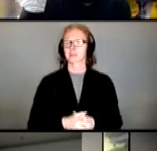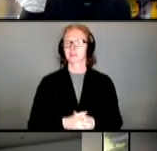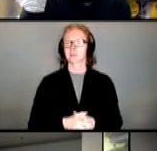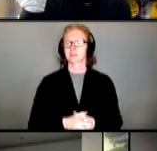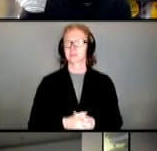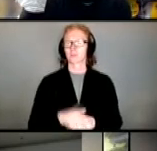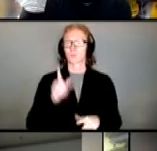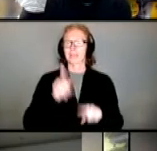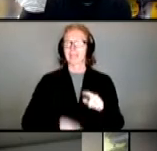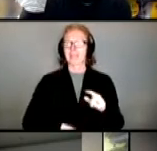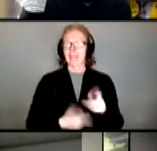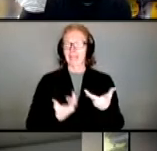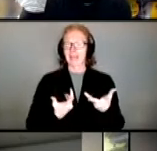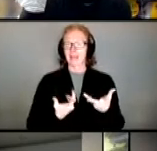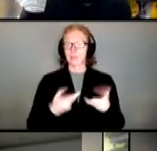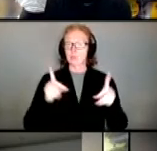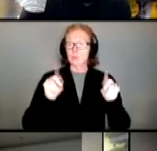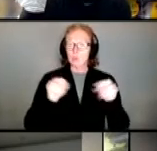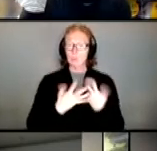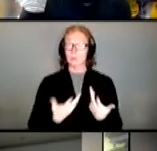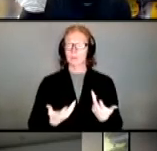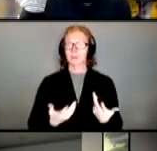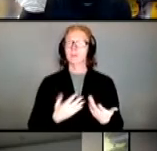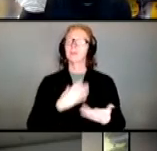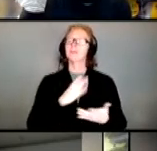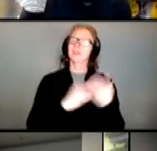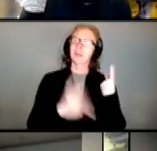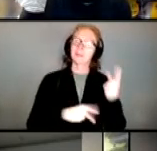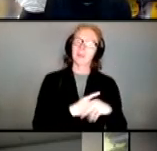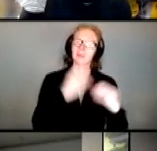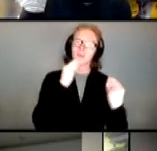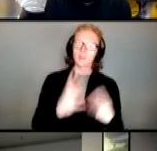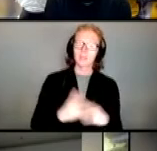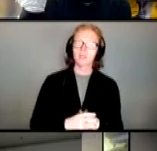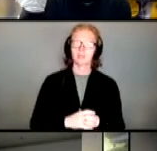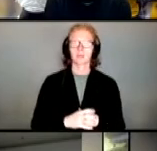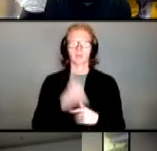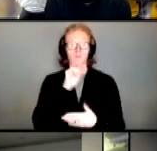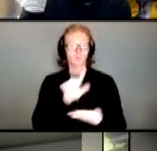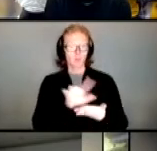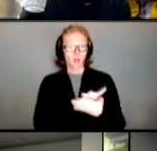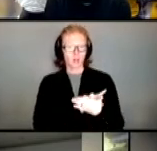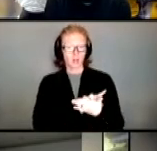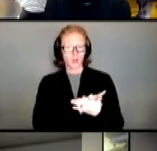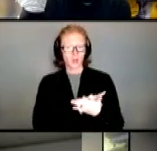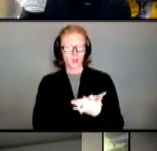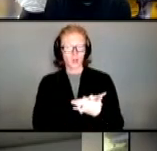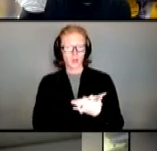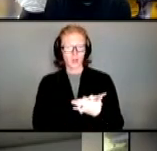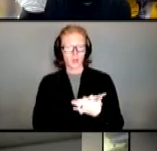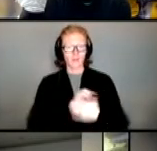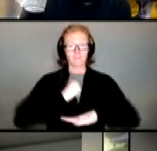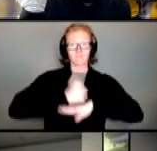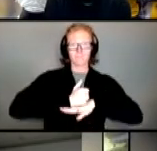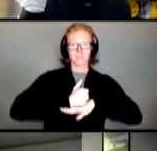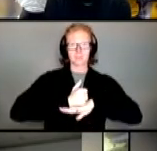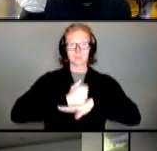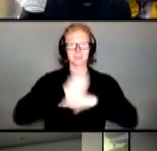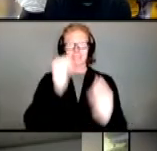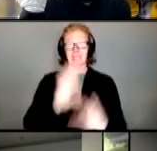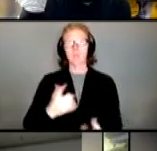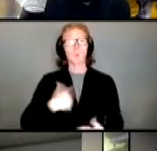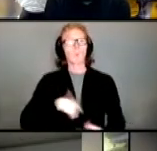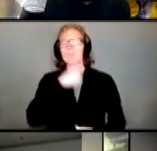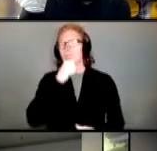know, like, for example, there's certain types of information in the law enforcement data system that we're just not going to